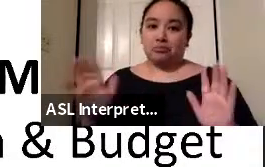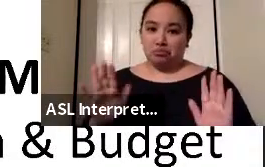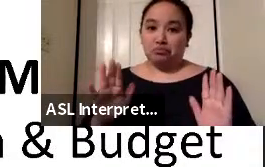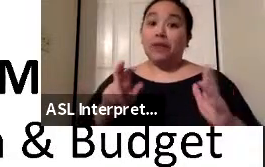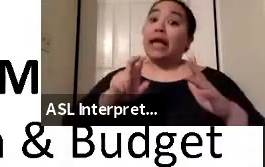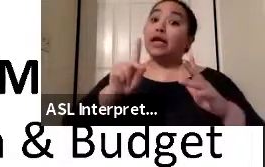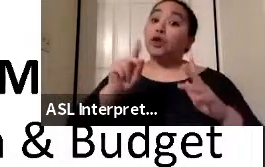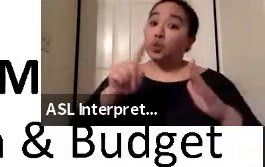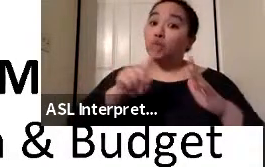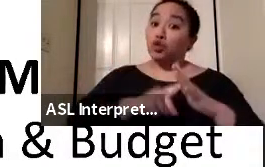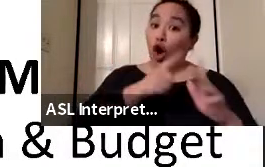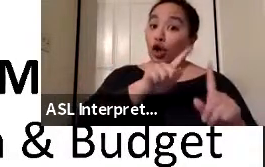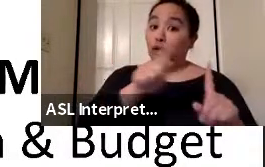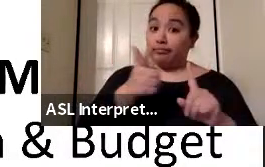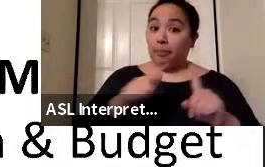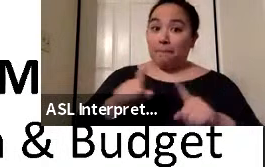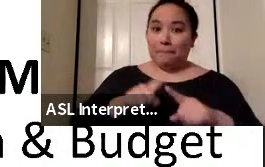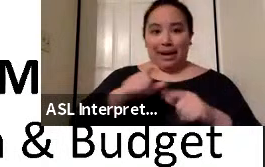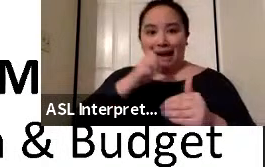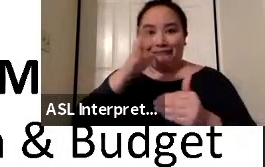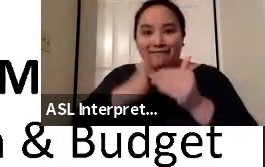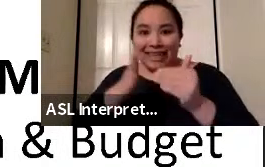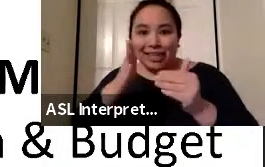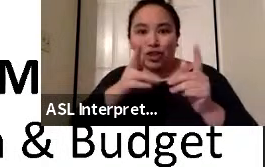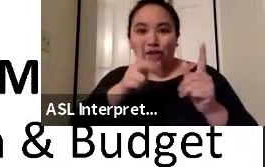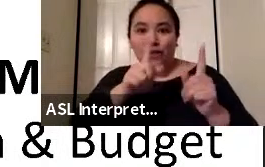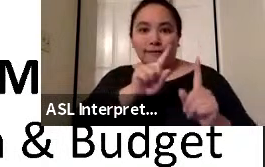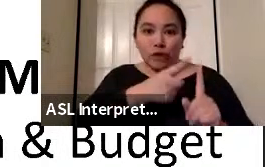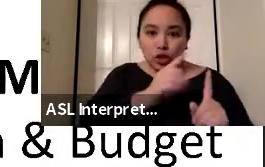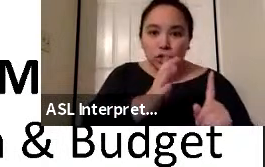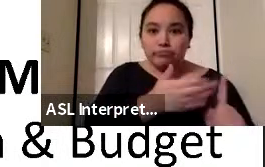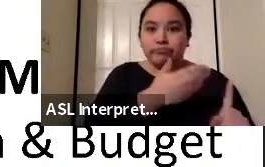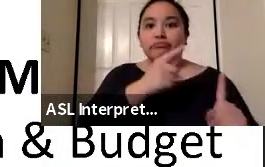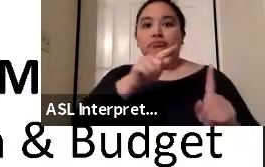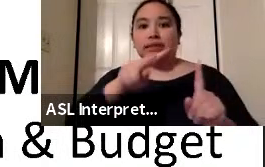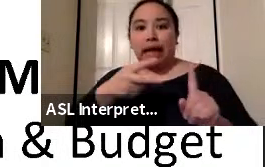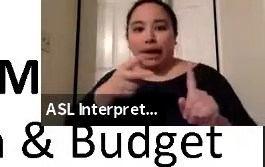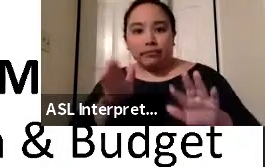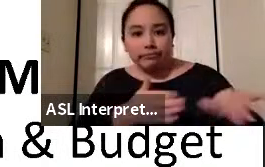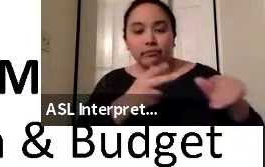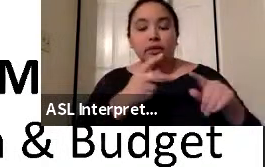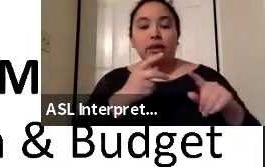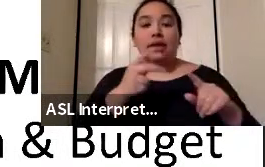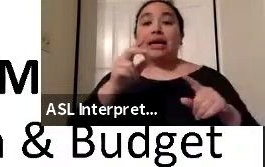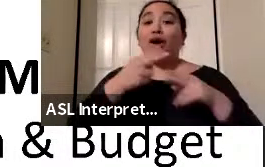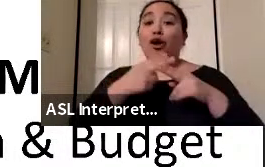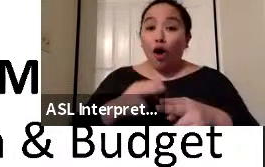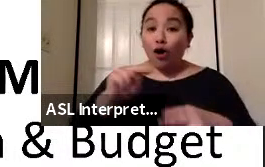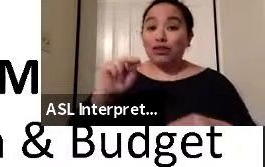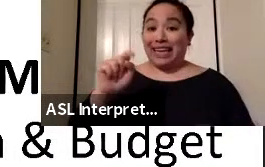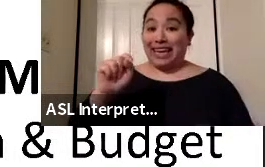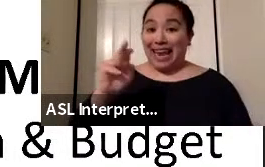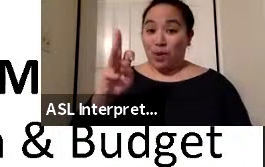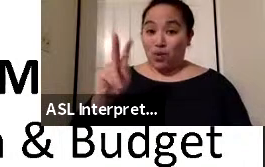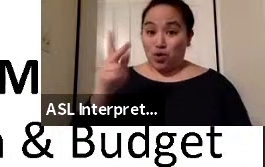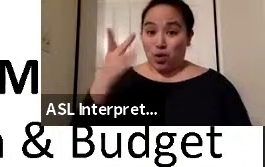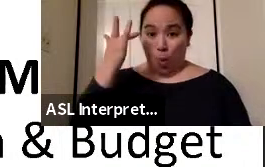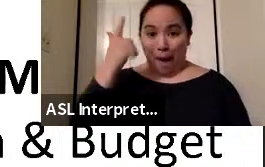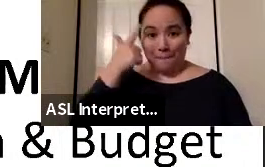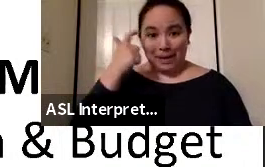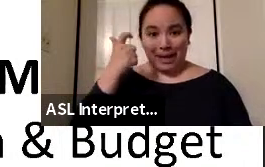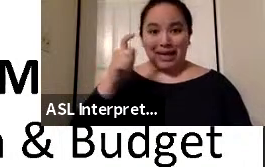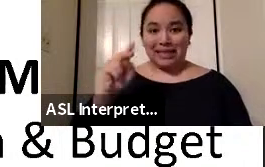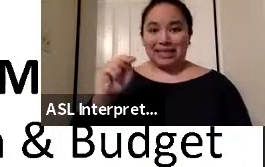are written. One of the reasons why this is called a network is because the network is created